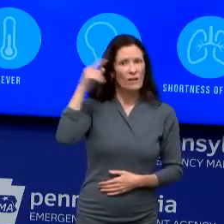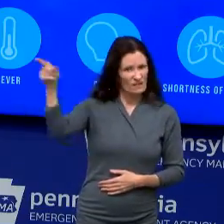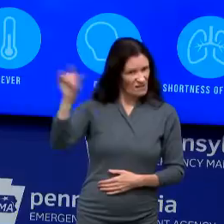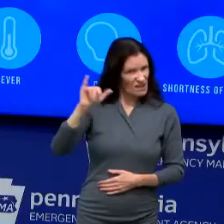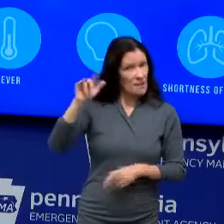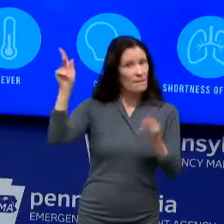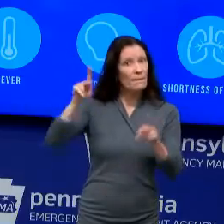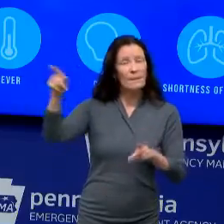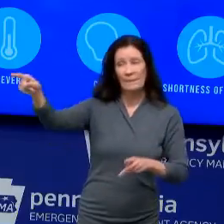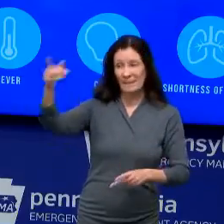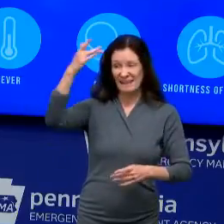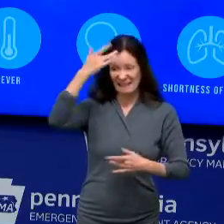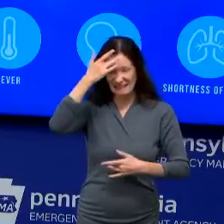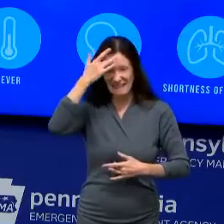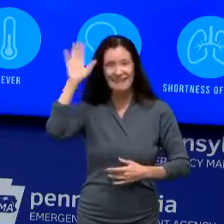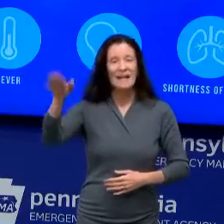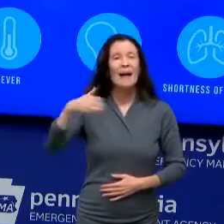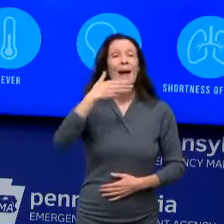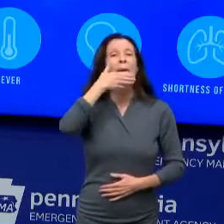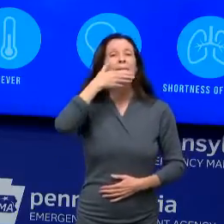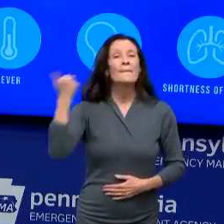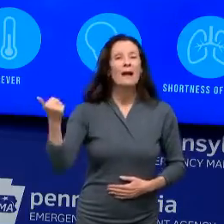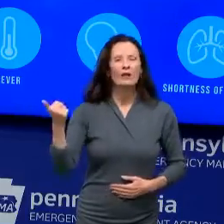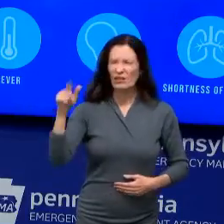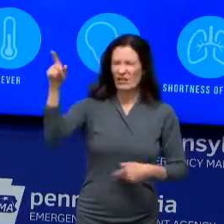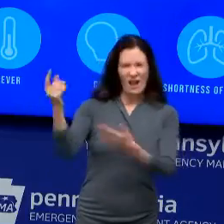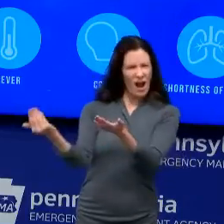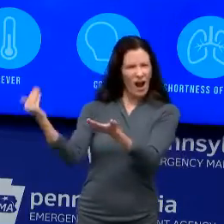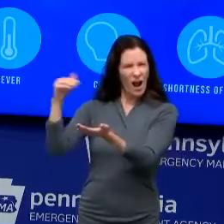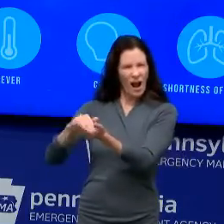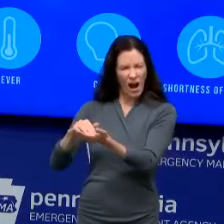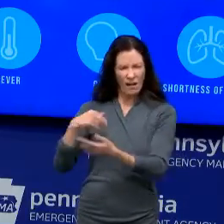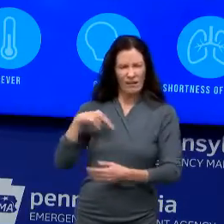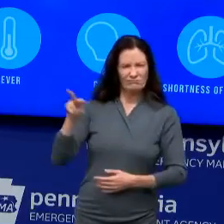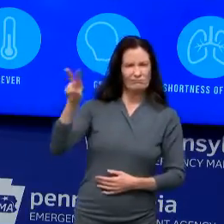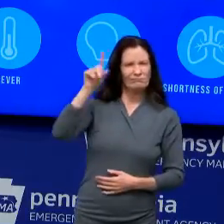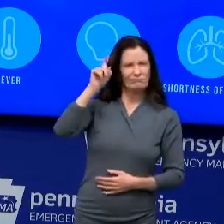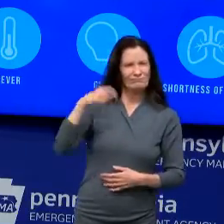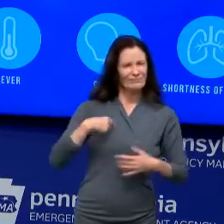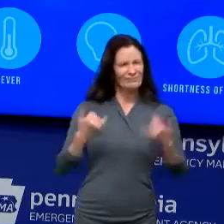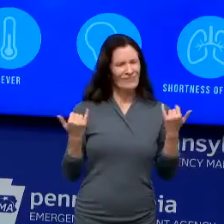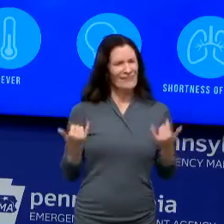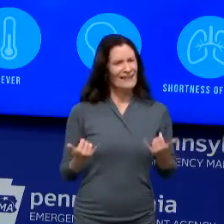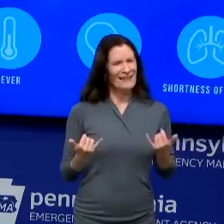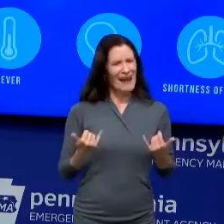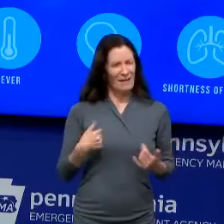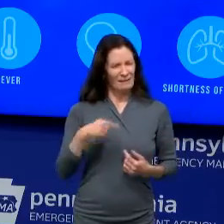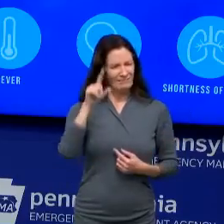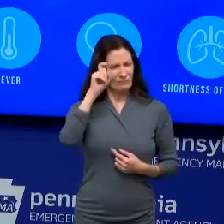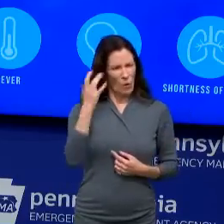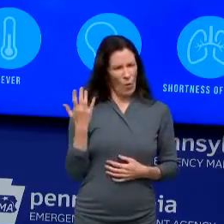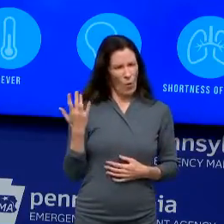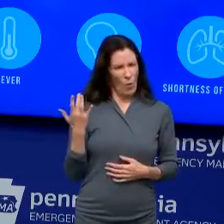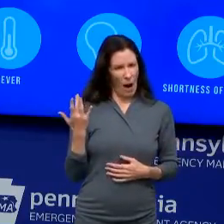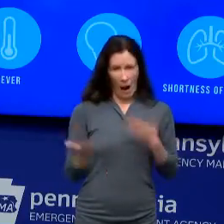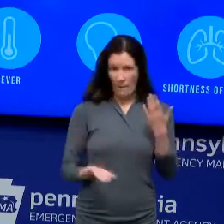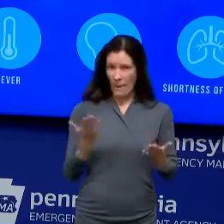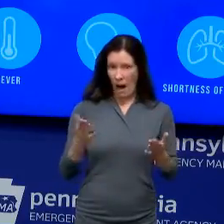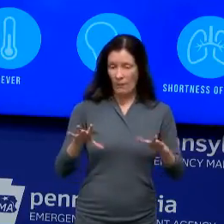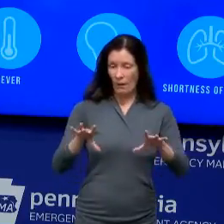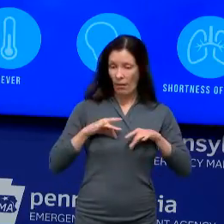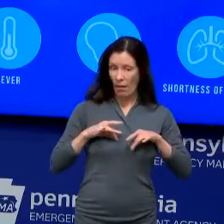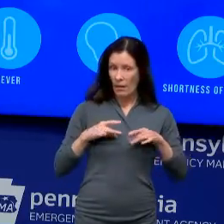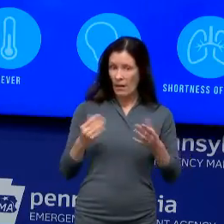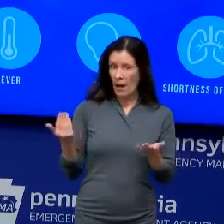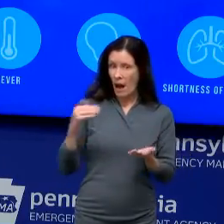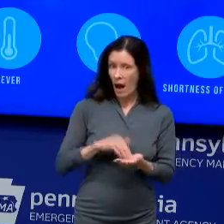means. It could mean that they were reinfected, but it could also mean that they have DNA from the virus and still